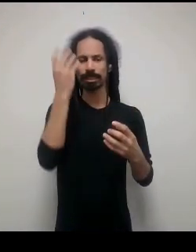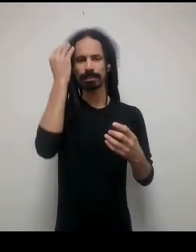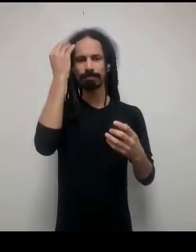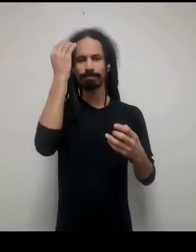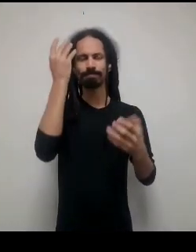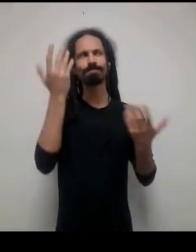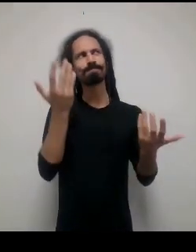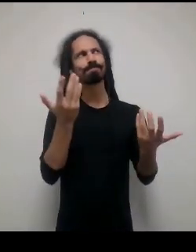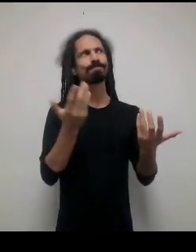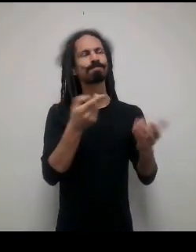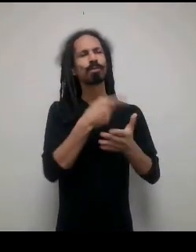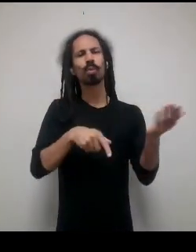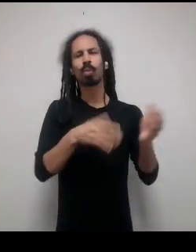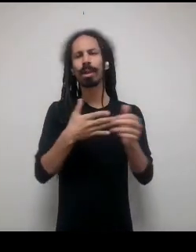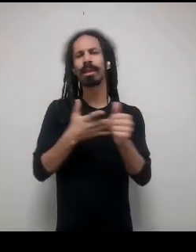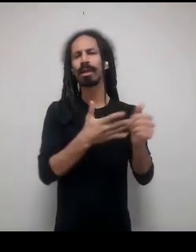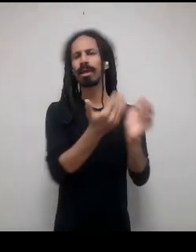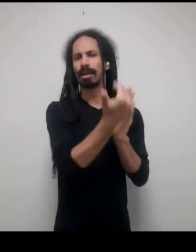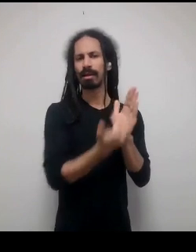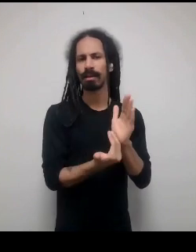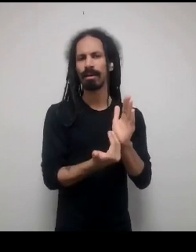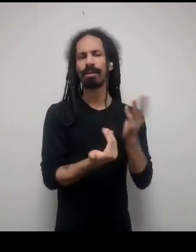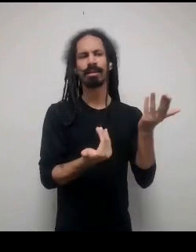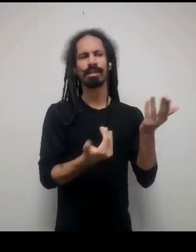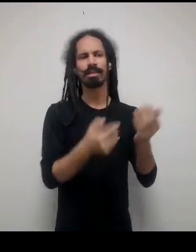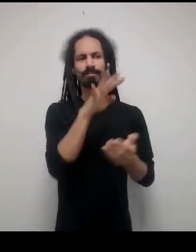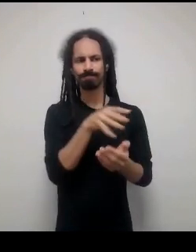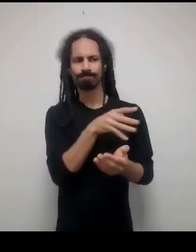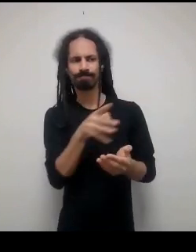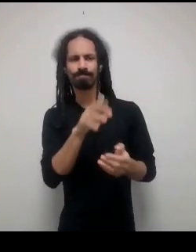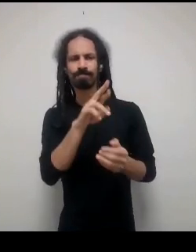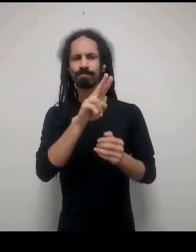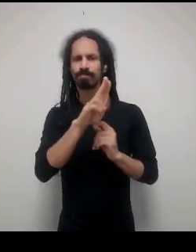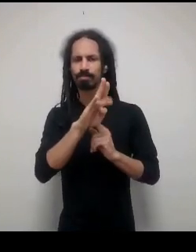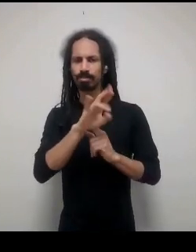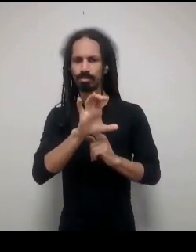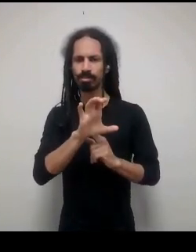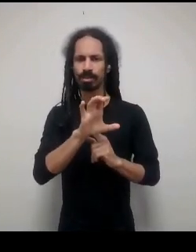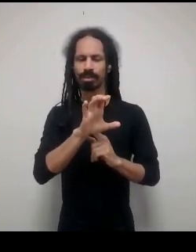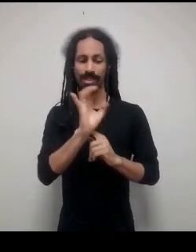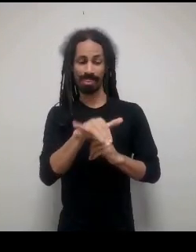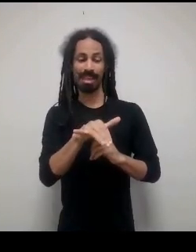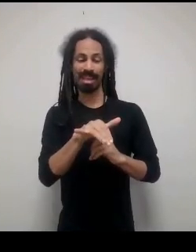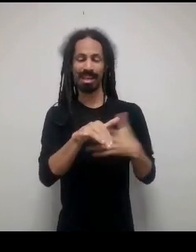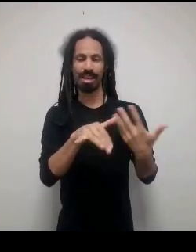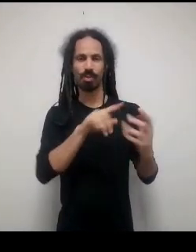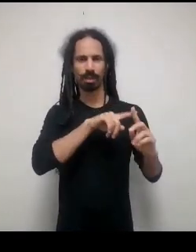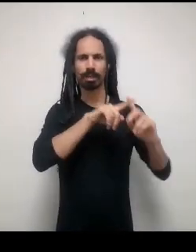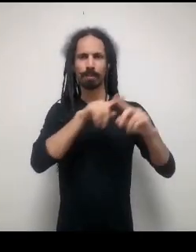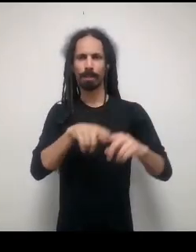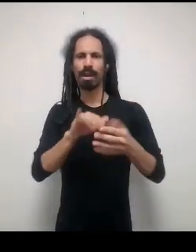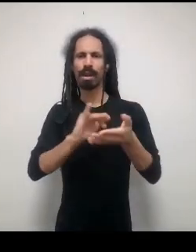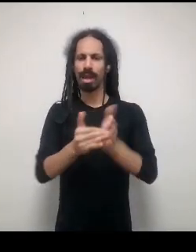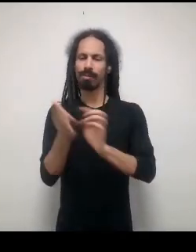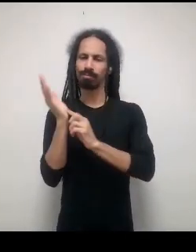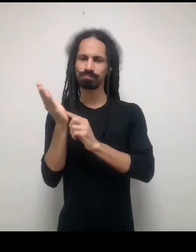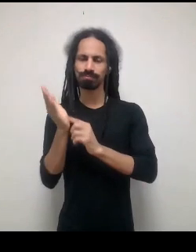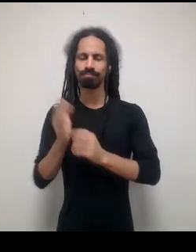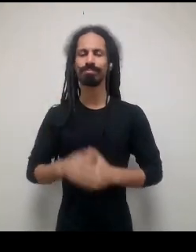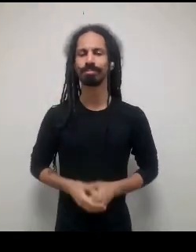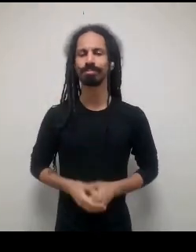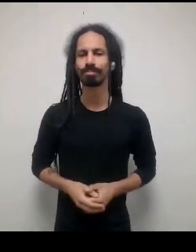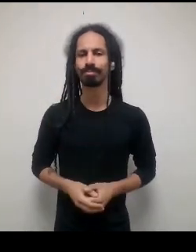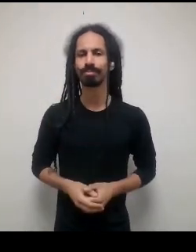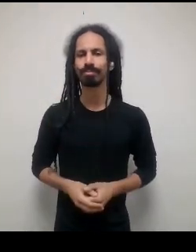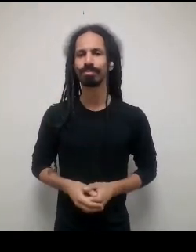guidelines are in your assignment instructions and rubric that will obviously shape what your objective is for this particular presentation? But